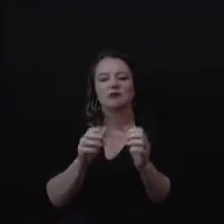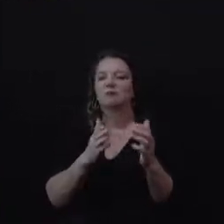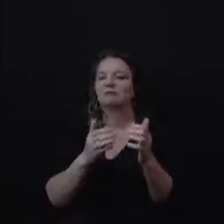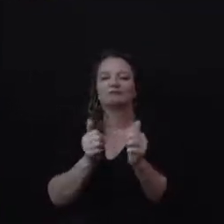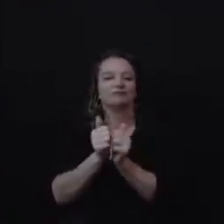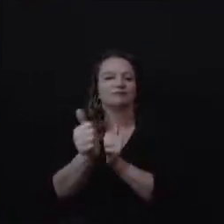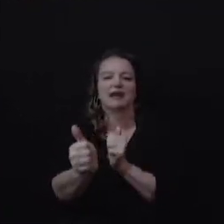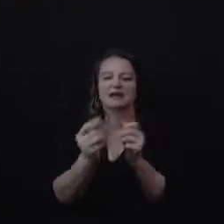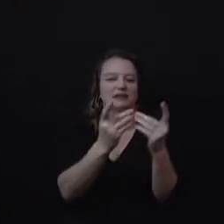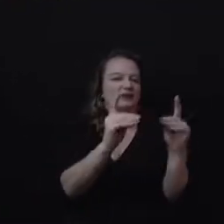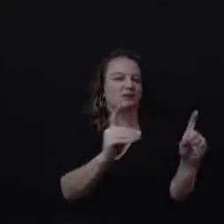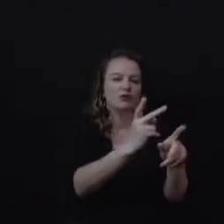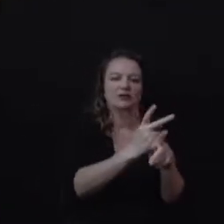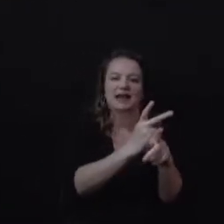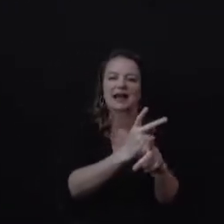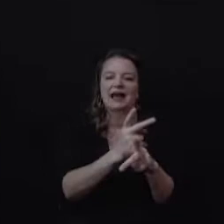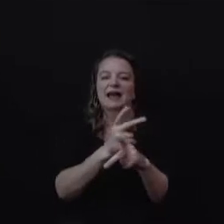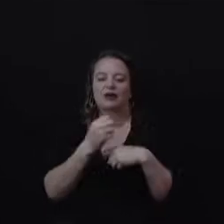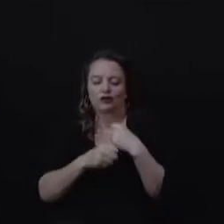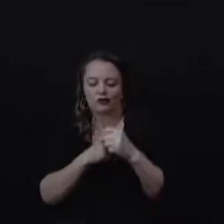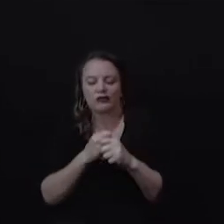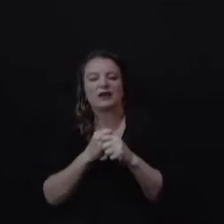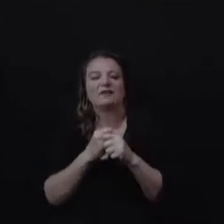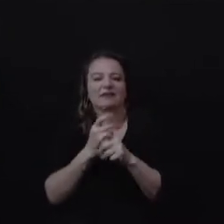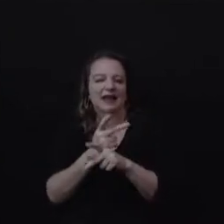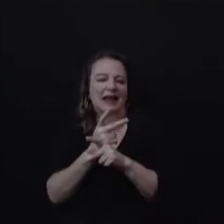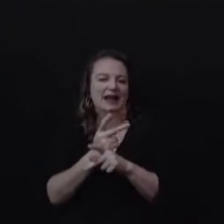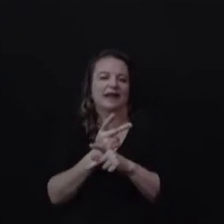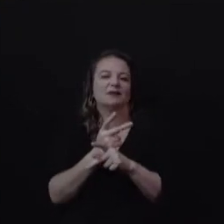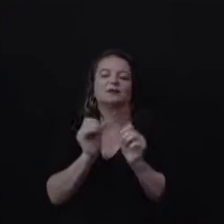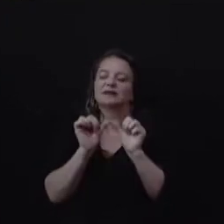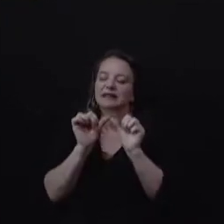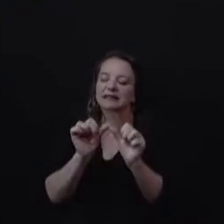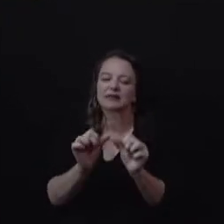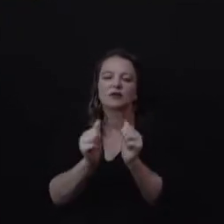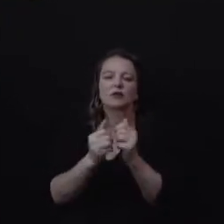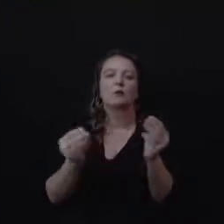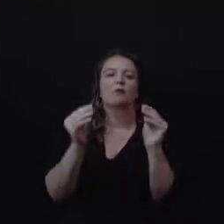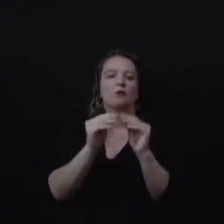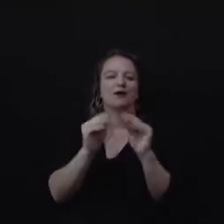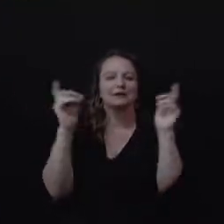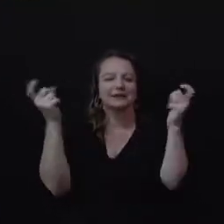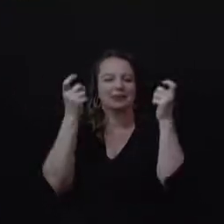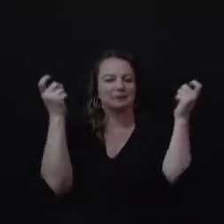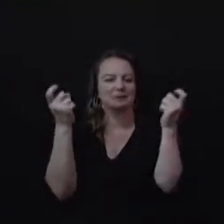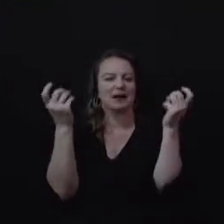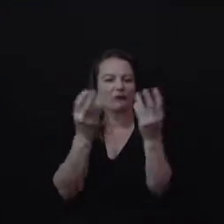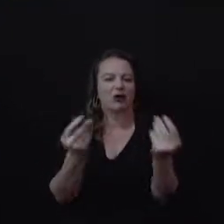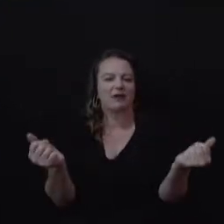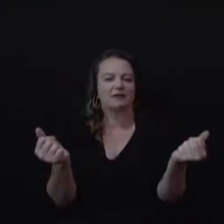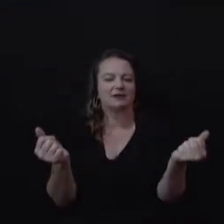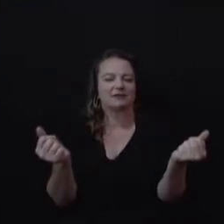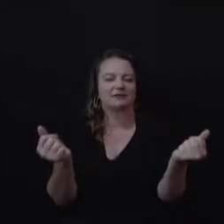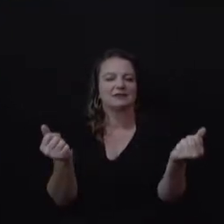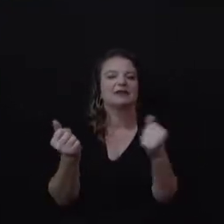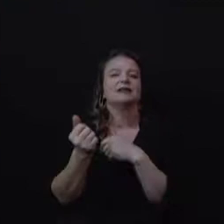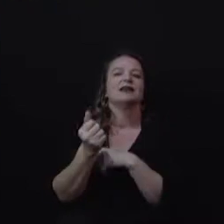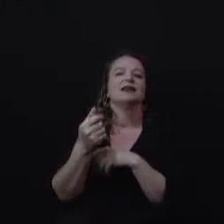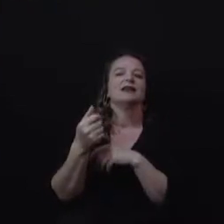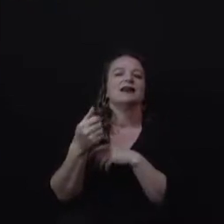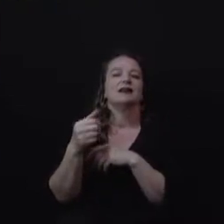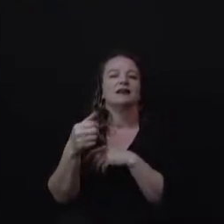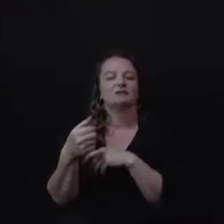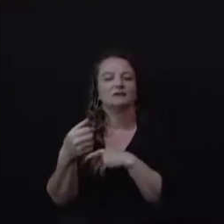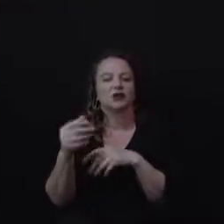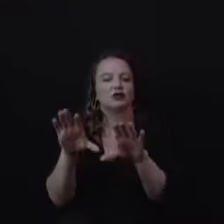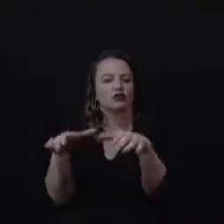and grief share, as amazing as those are, but we want to add celebrate recovery groups. We want to add grace groups, which focus on mental health,